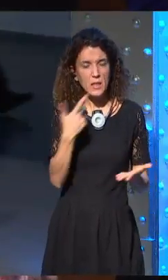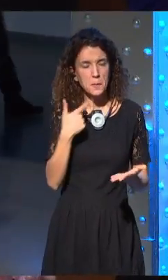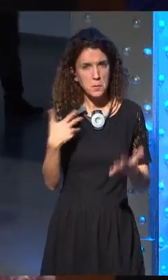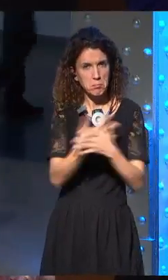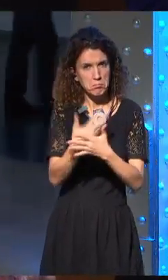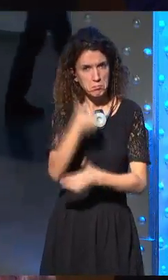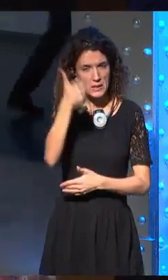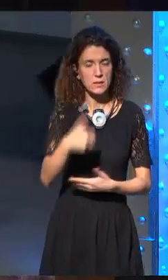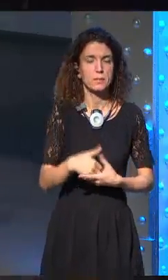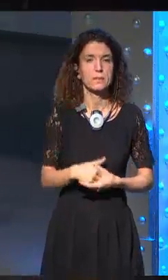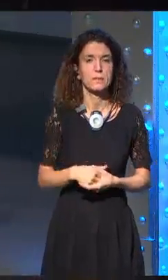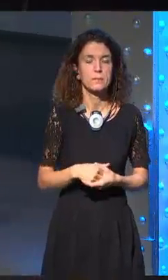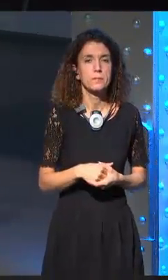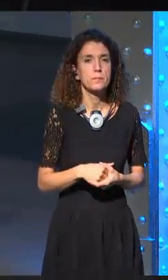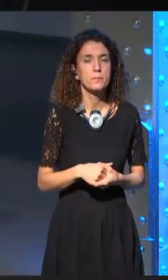elaborate on that a little bit more.